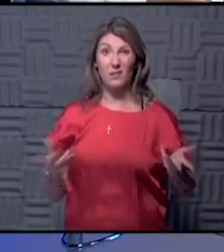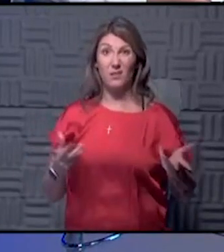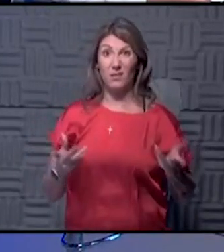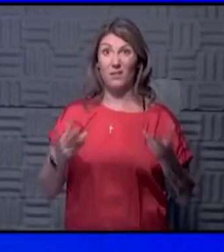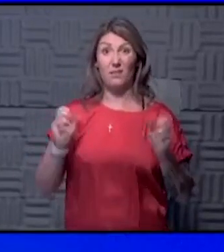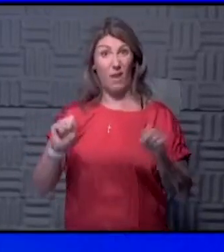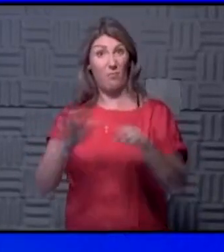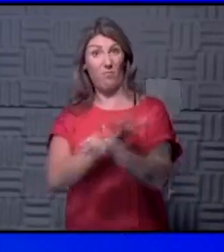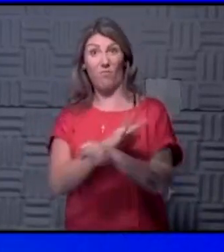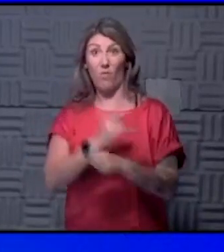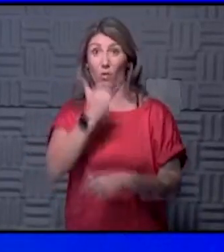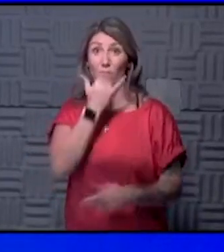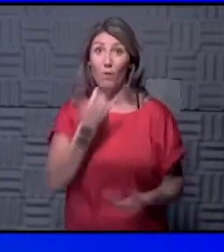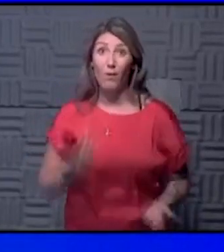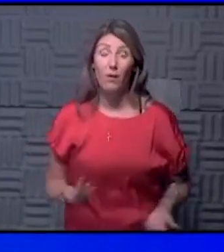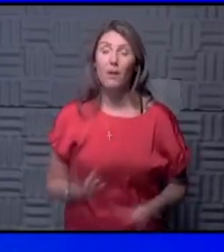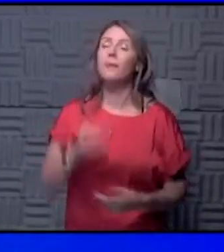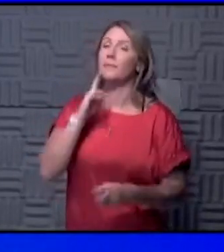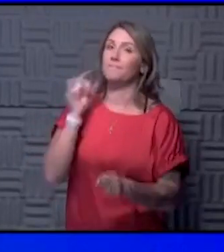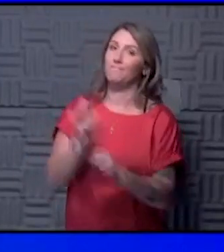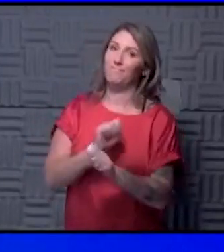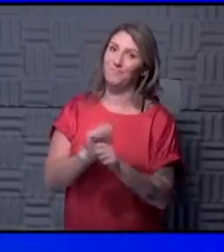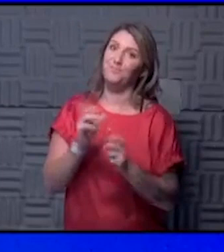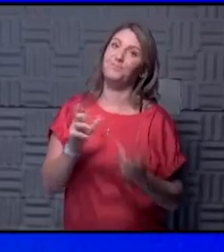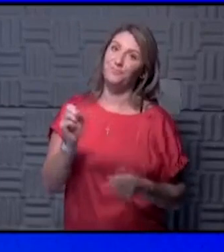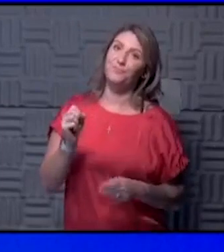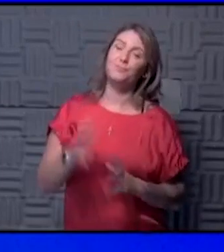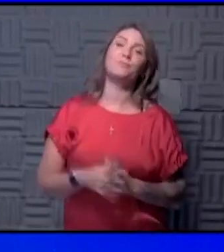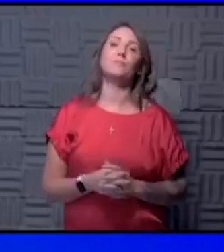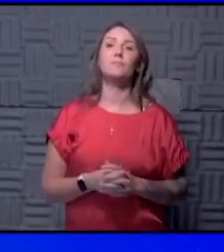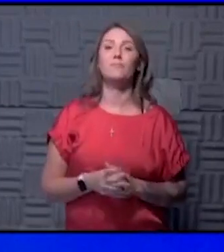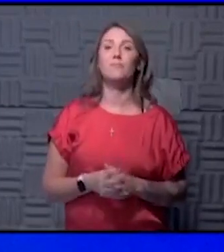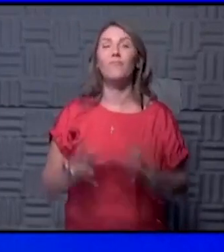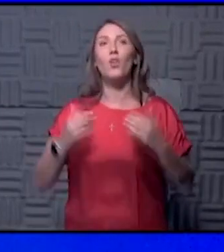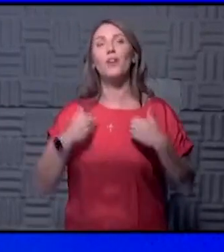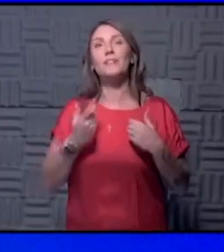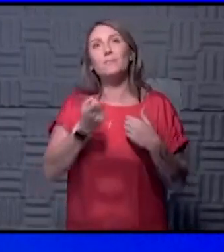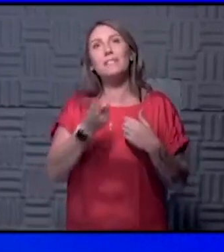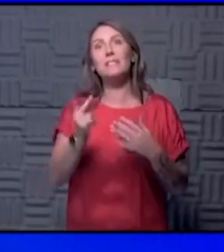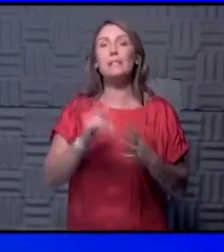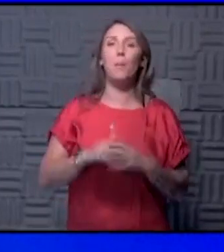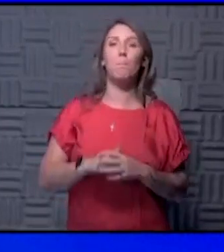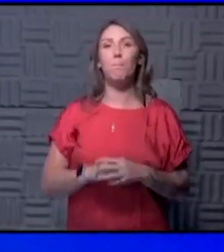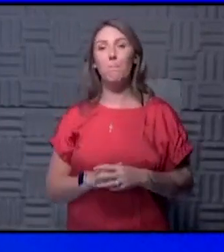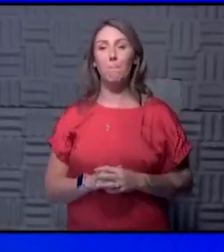wrong. Yeah, absolutely. And, you know, there has been some